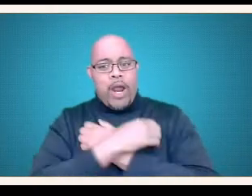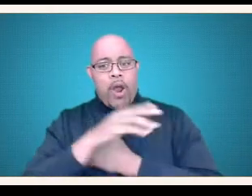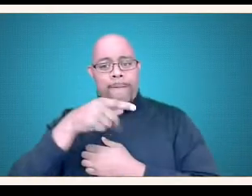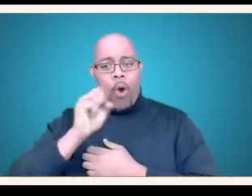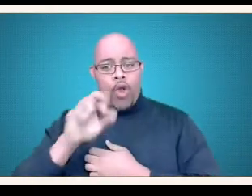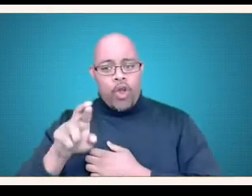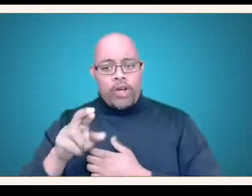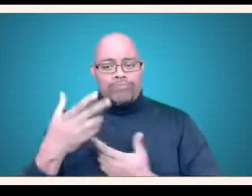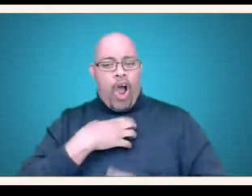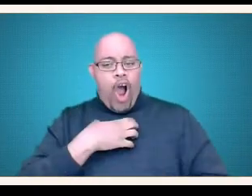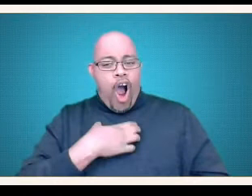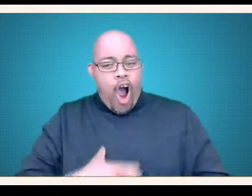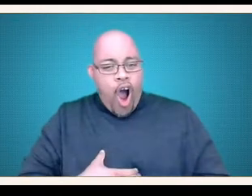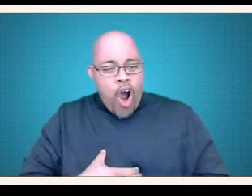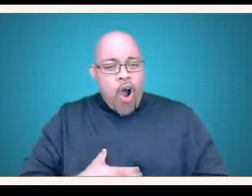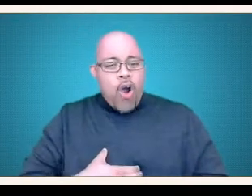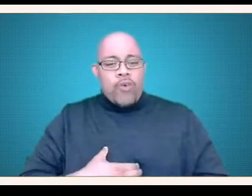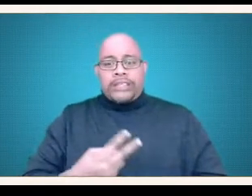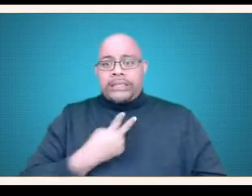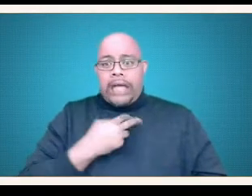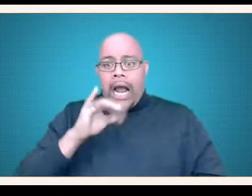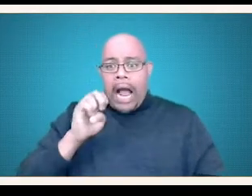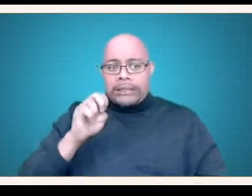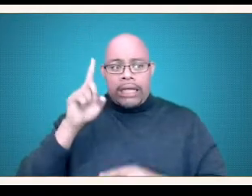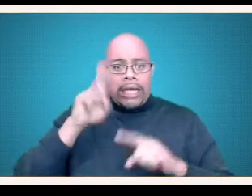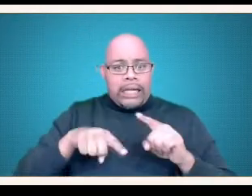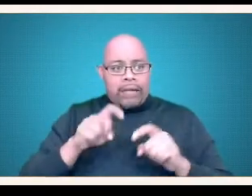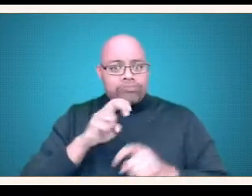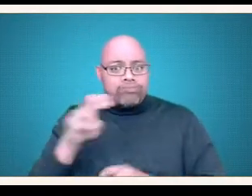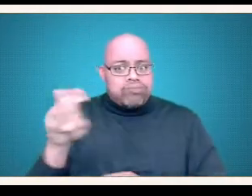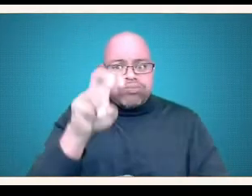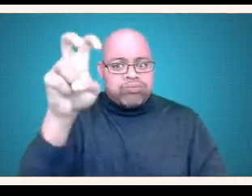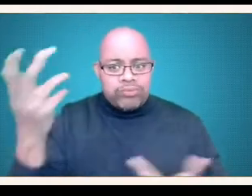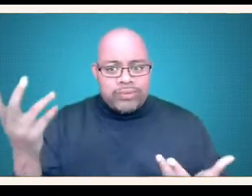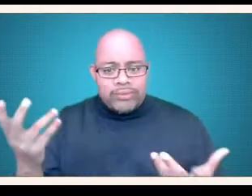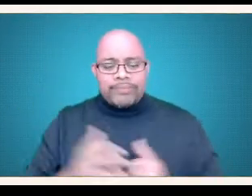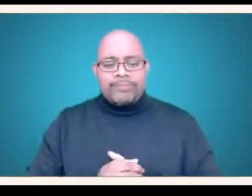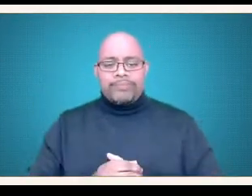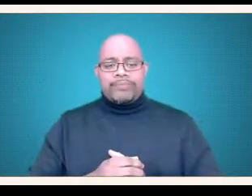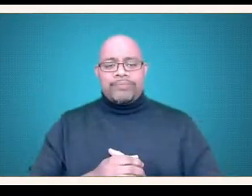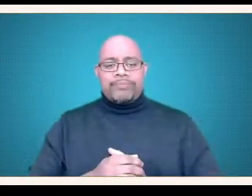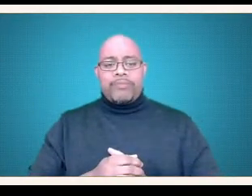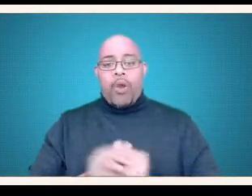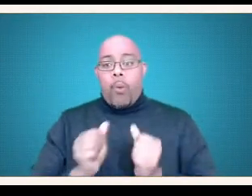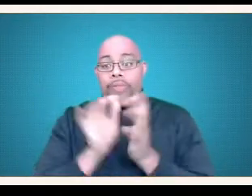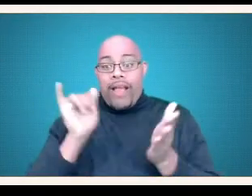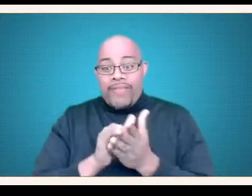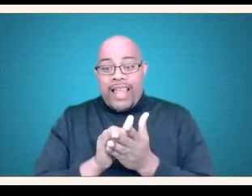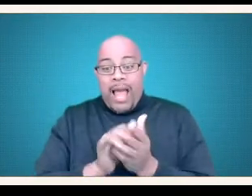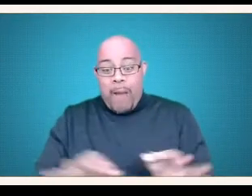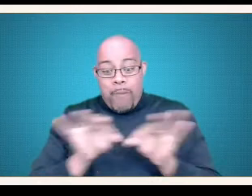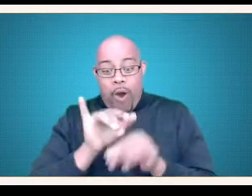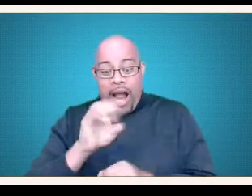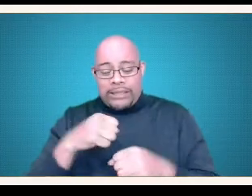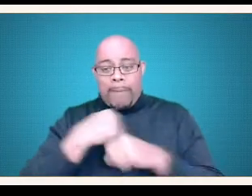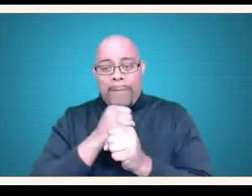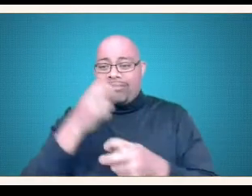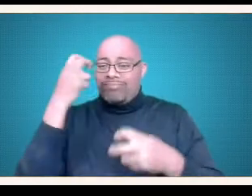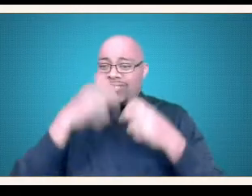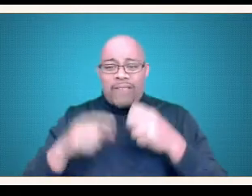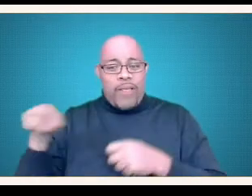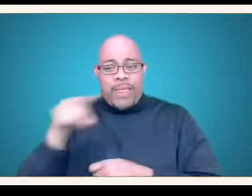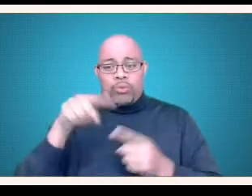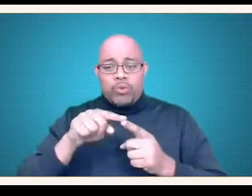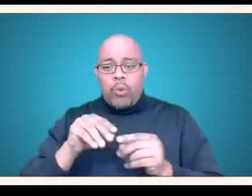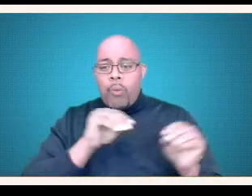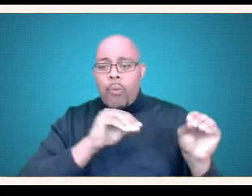with polar bears that are starved or are stuck on ice because they can no longer travel around. And without that critical sea ice, it